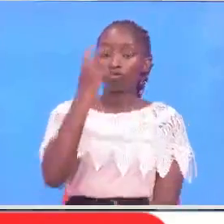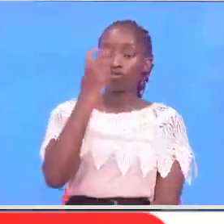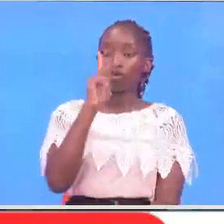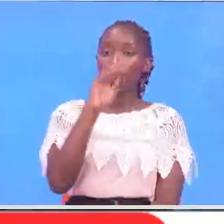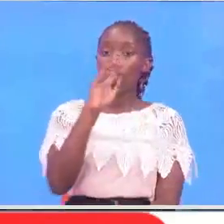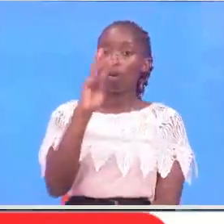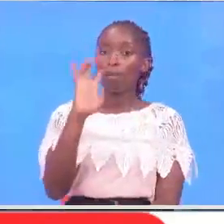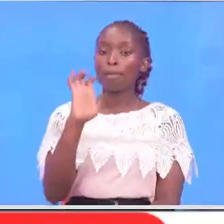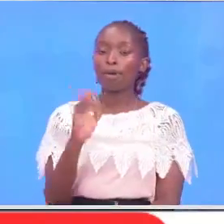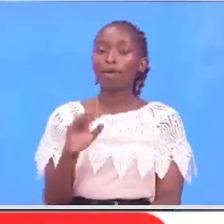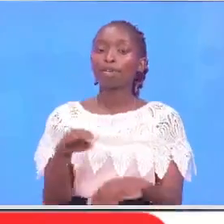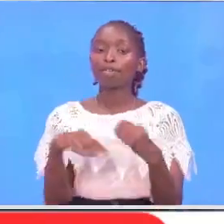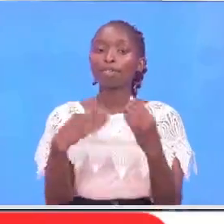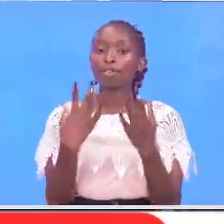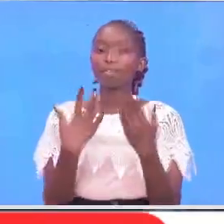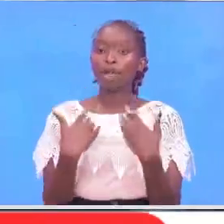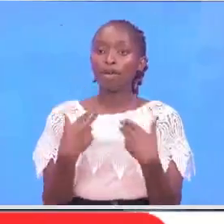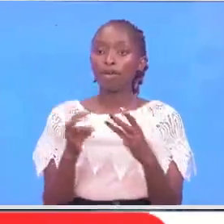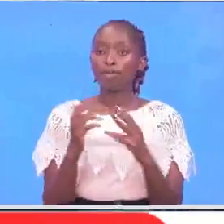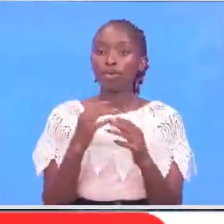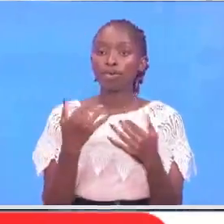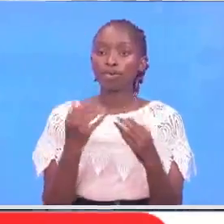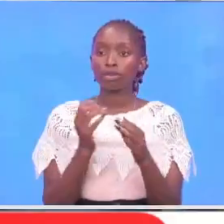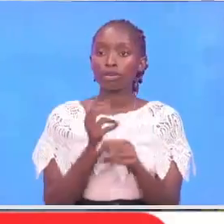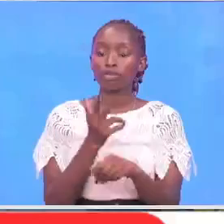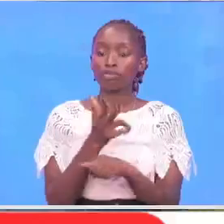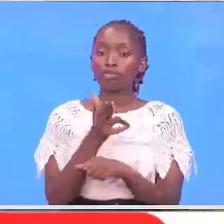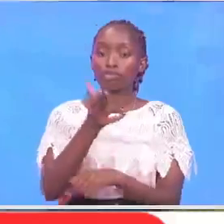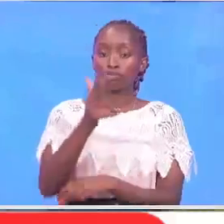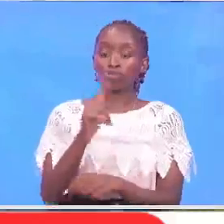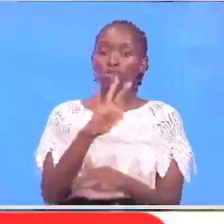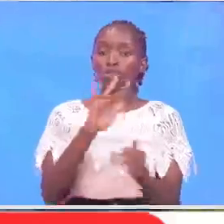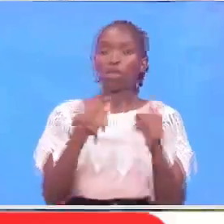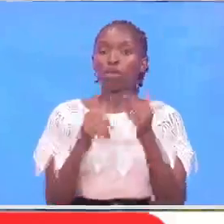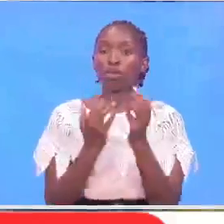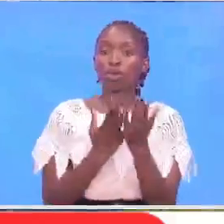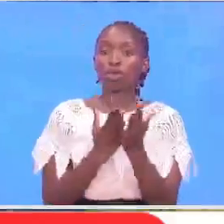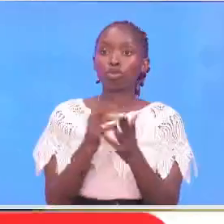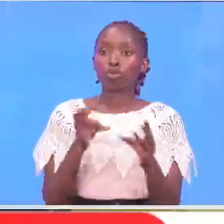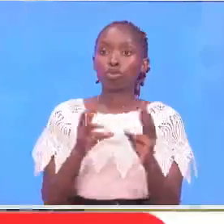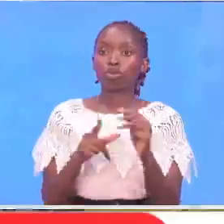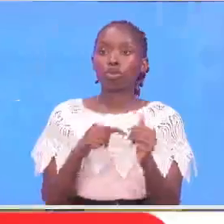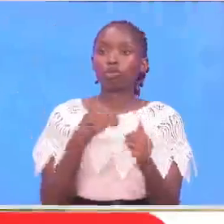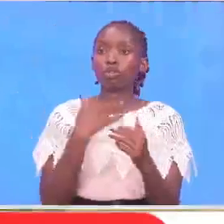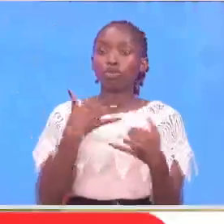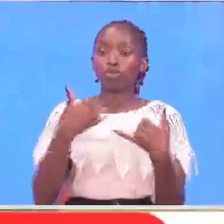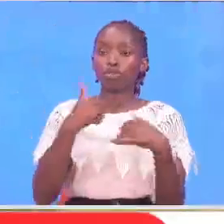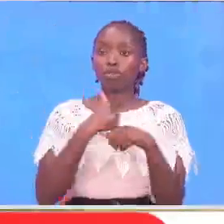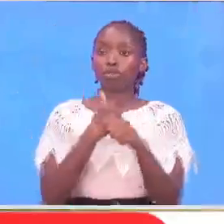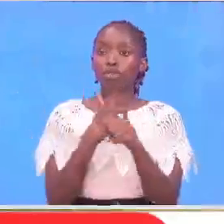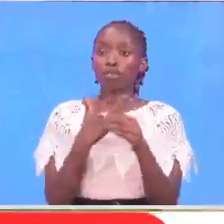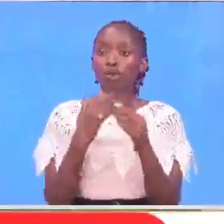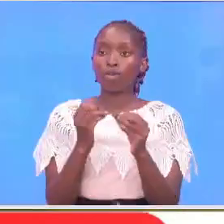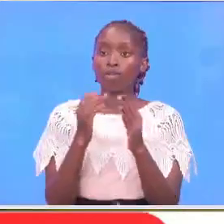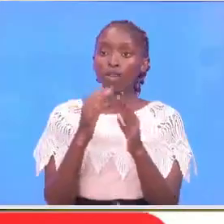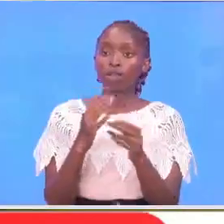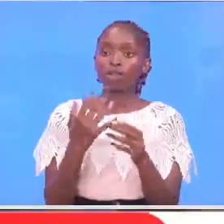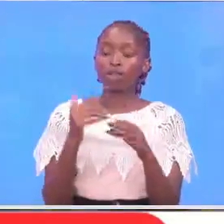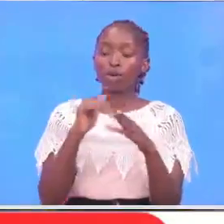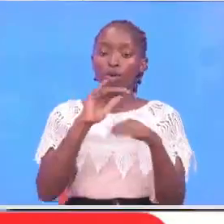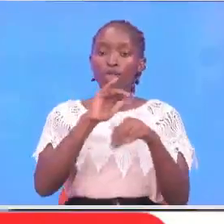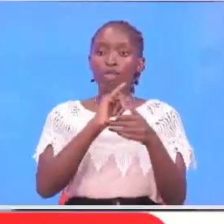kutowapa ruhusa maafisa wa trafiki kushika bunduki kutokana na hatari ambayo wanazua kwa maafisa wa kukabili ufisadi